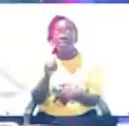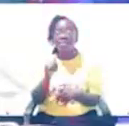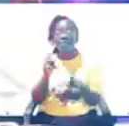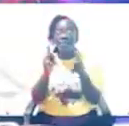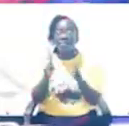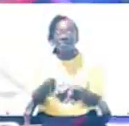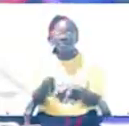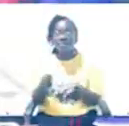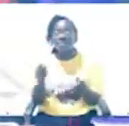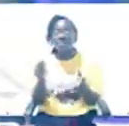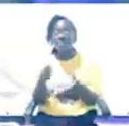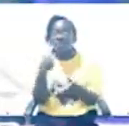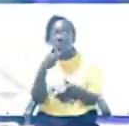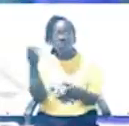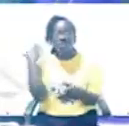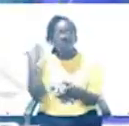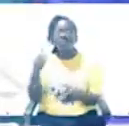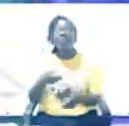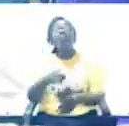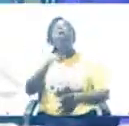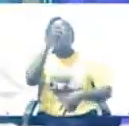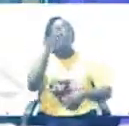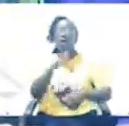are talking about.